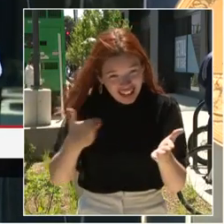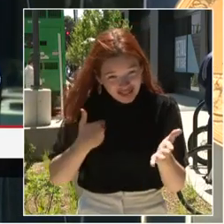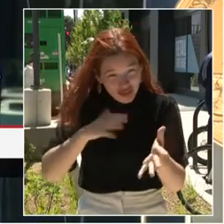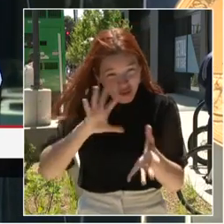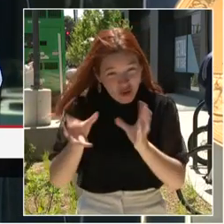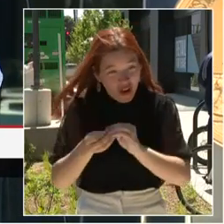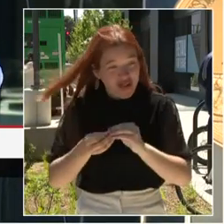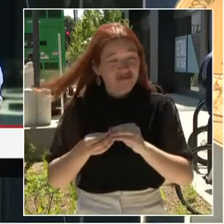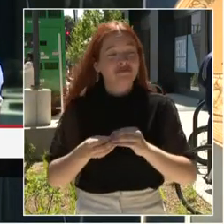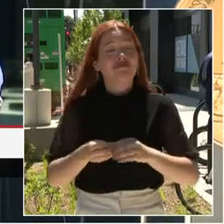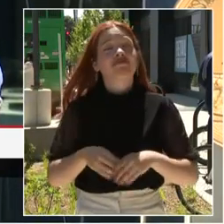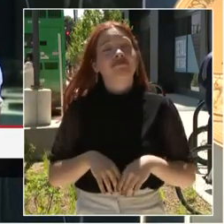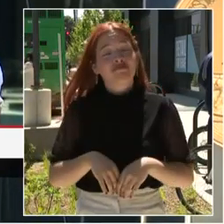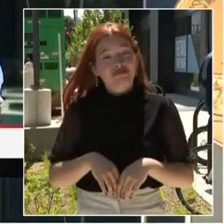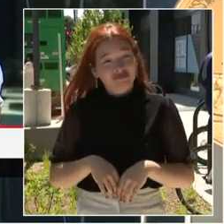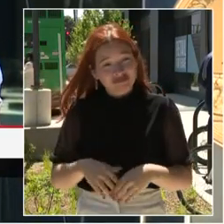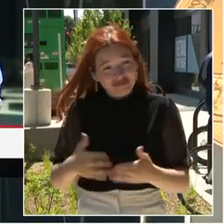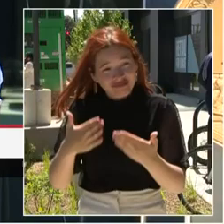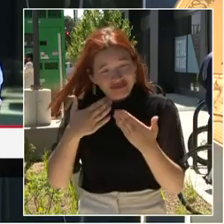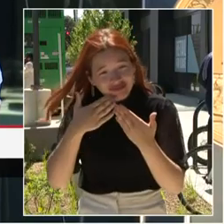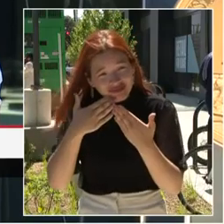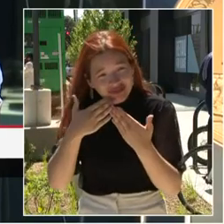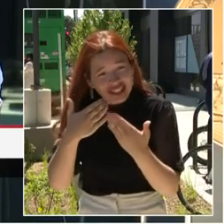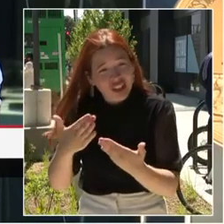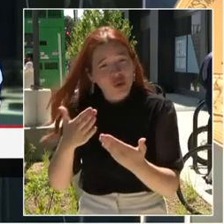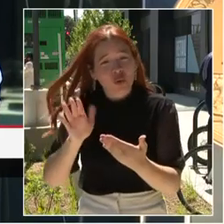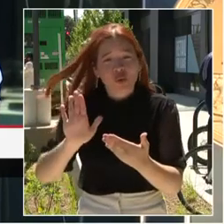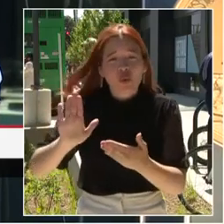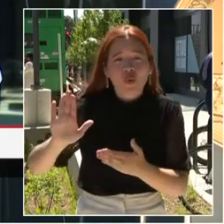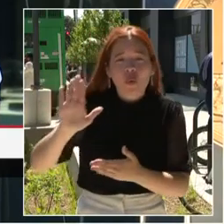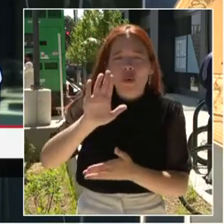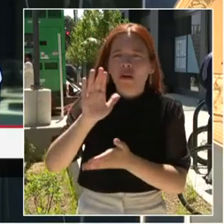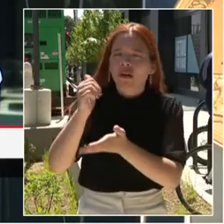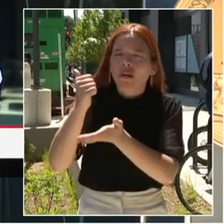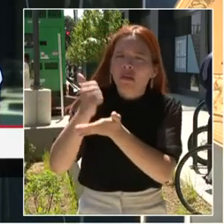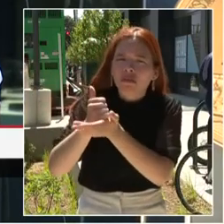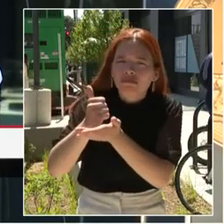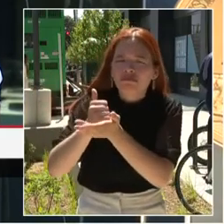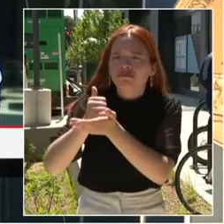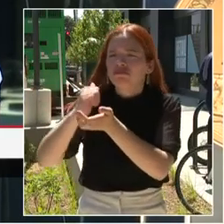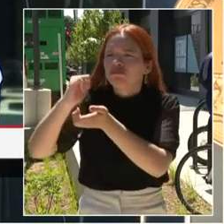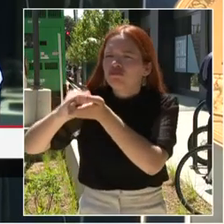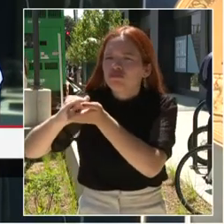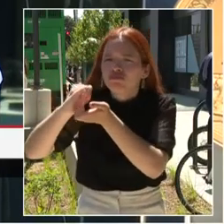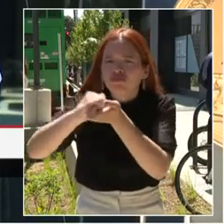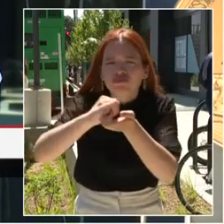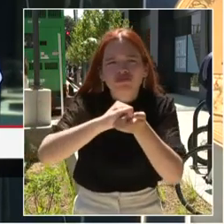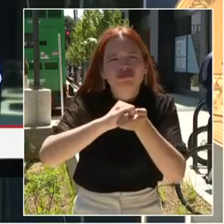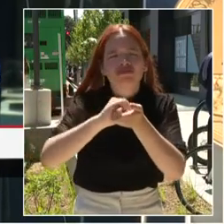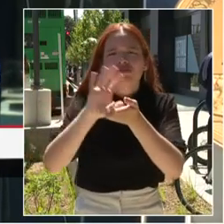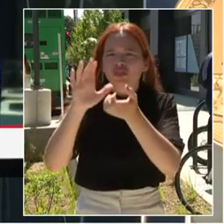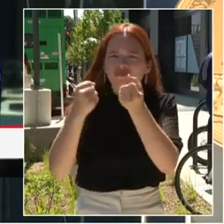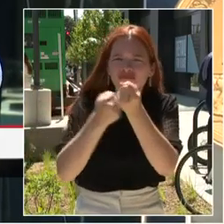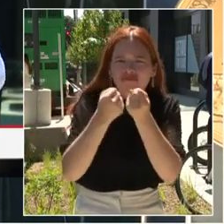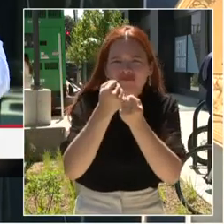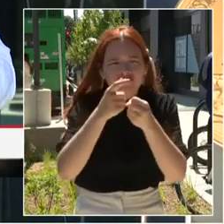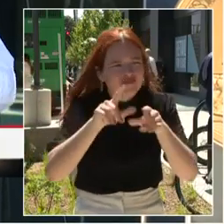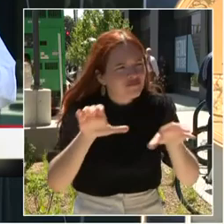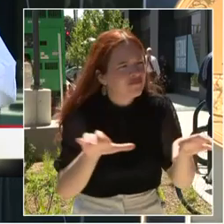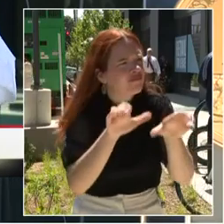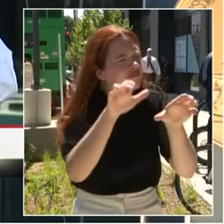Will help us to come together and to maintain all of